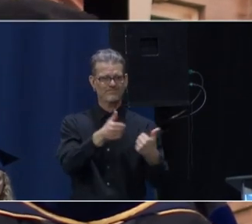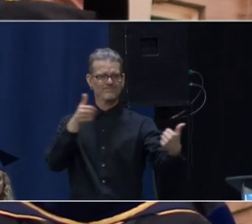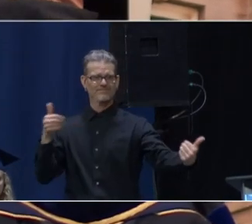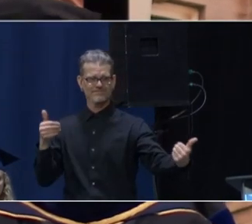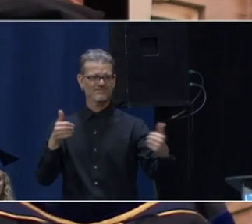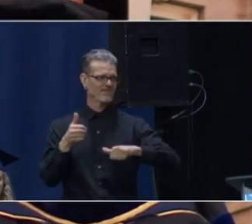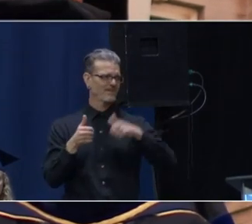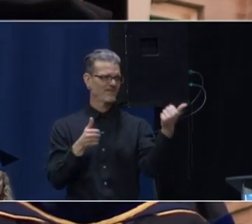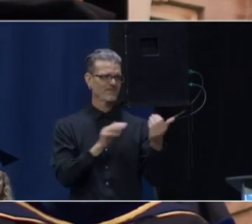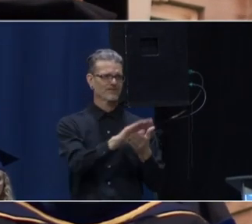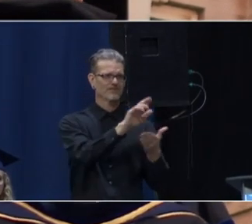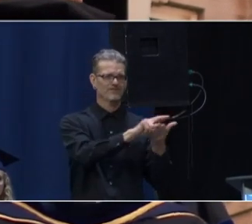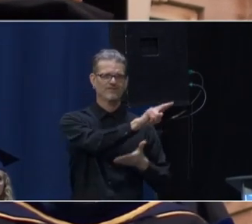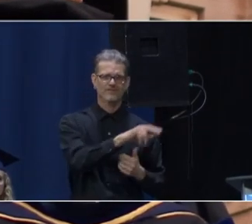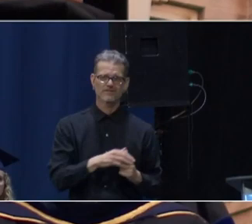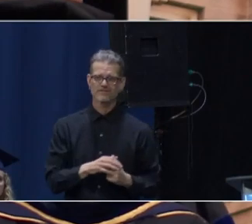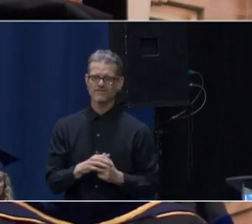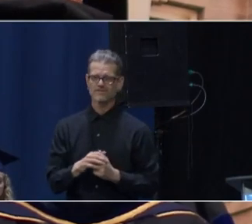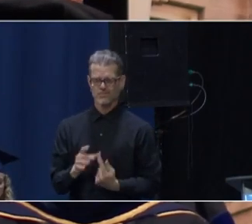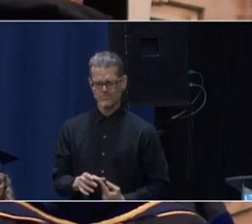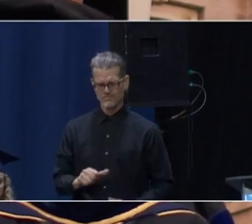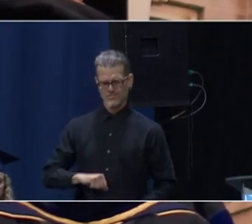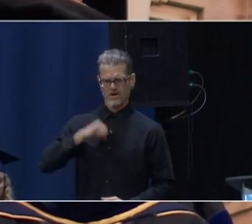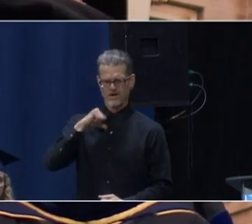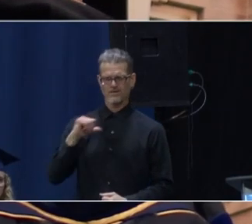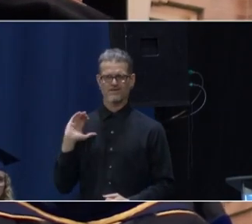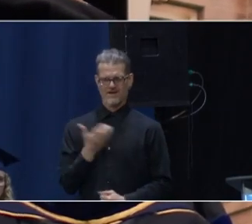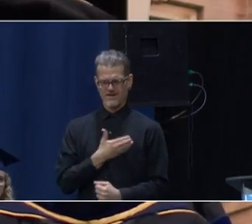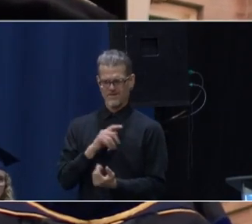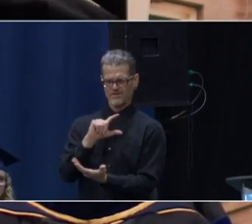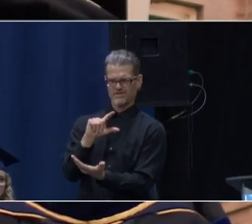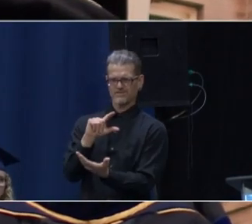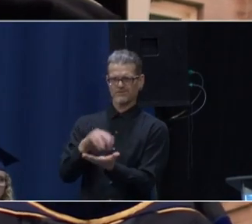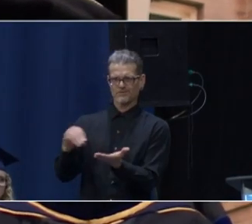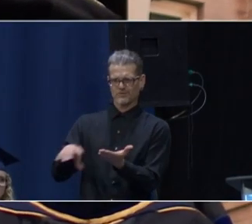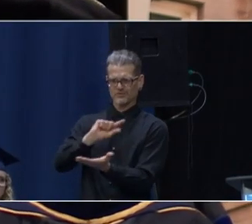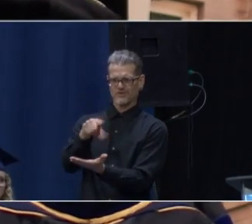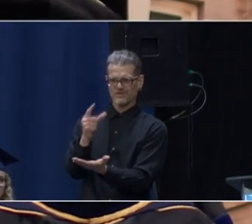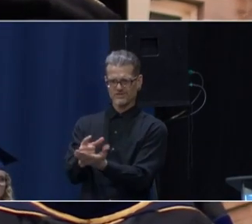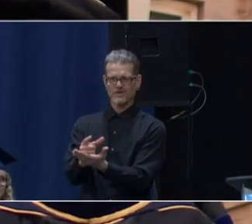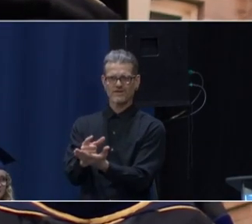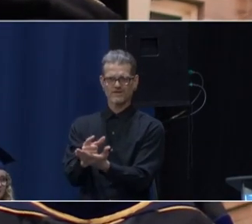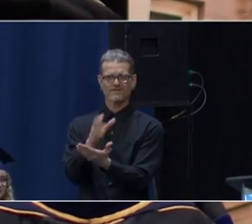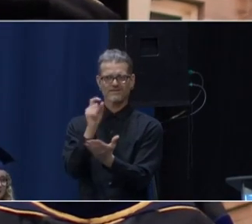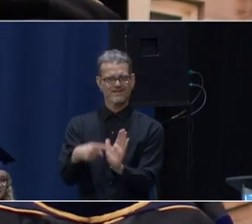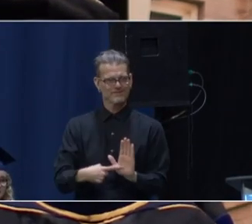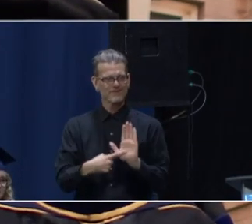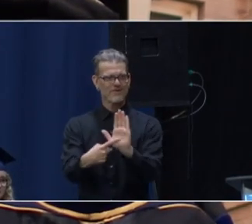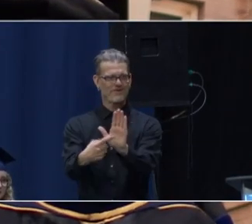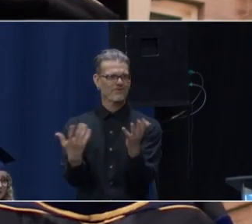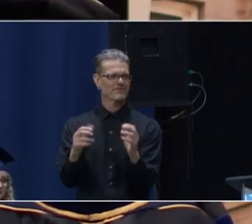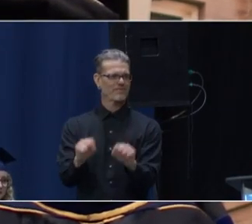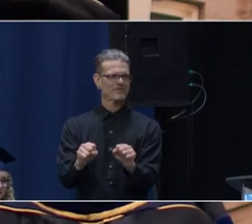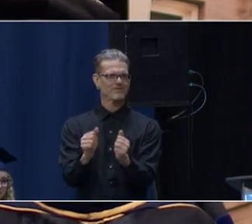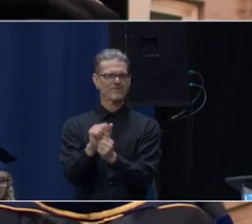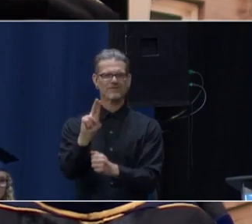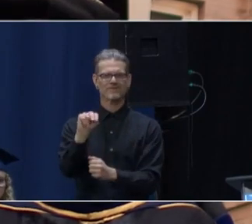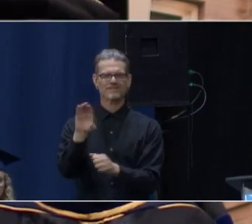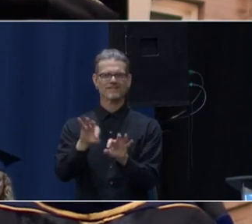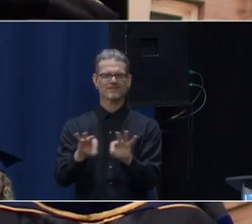peers. I am proud that we produce graduates who are a testament to what is possible with a UNC